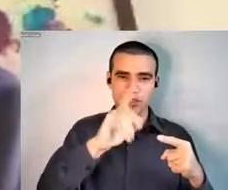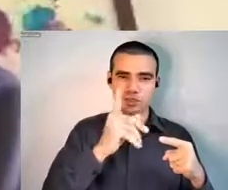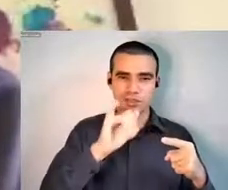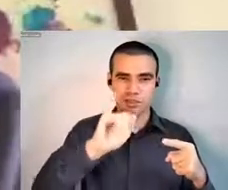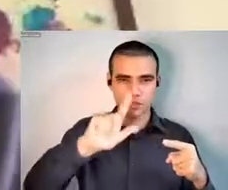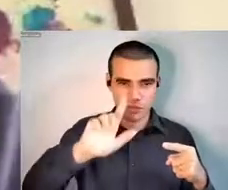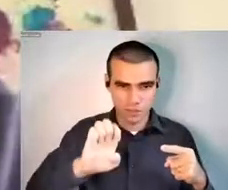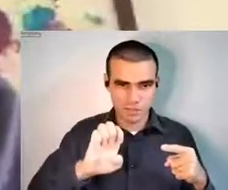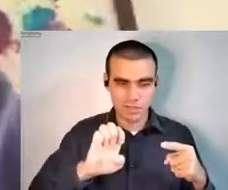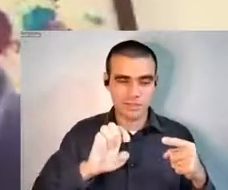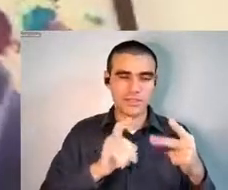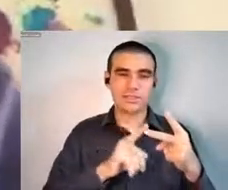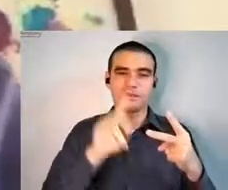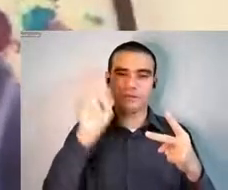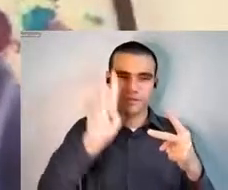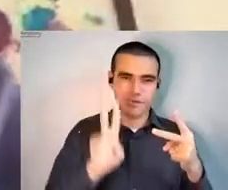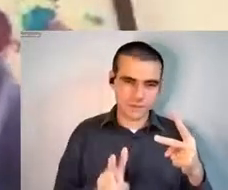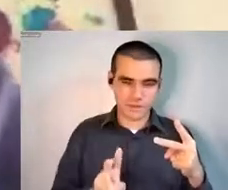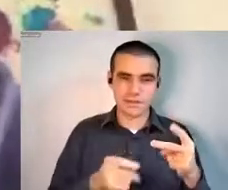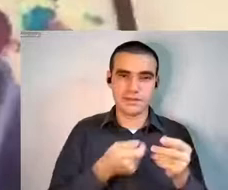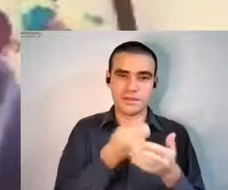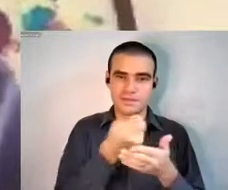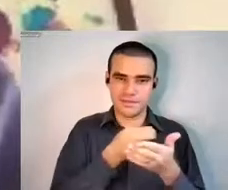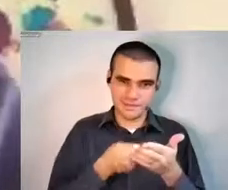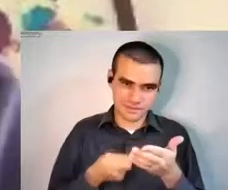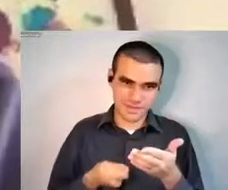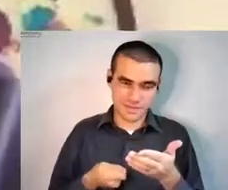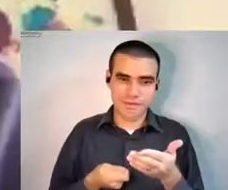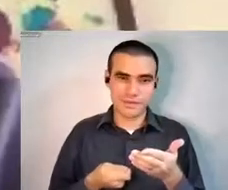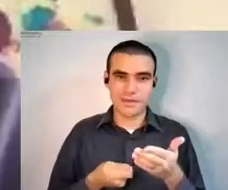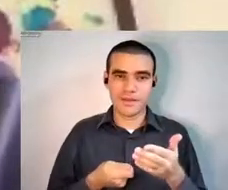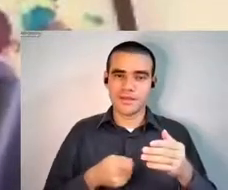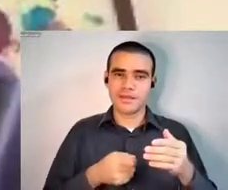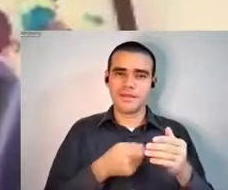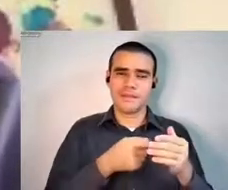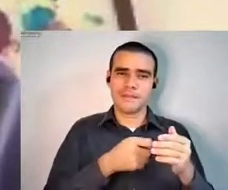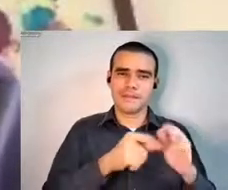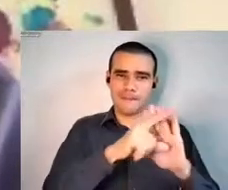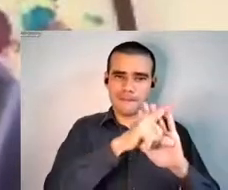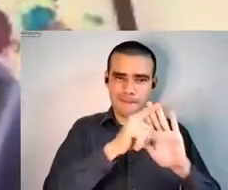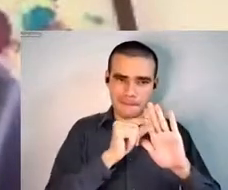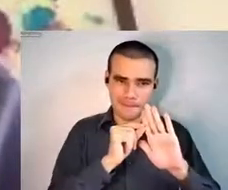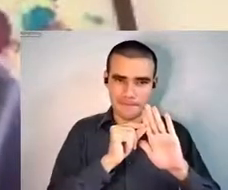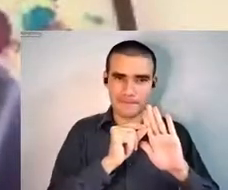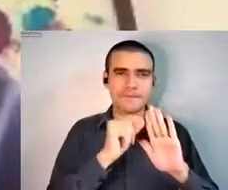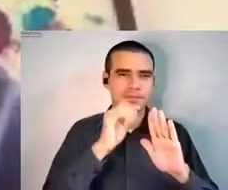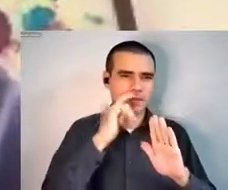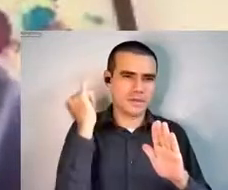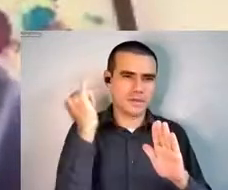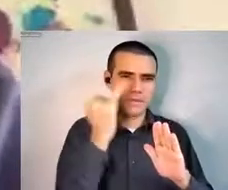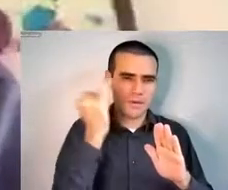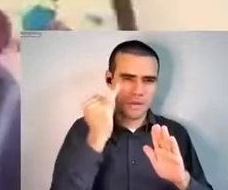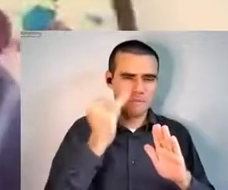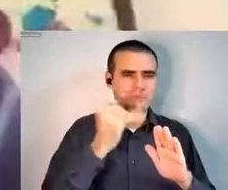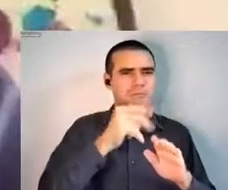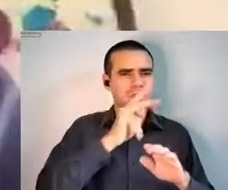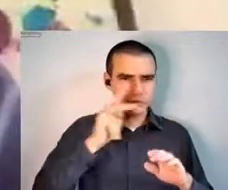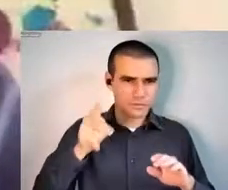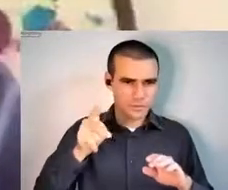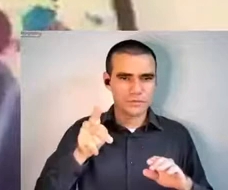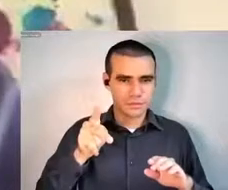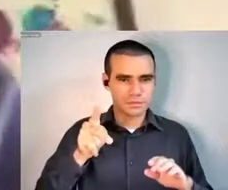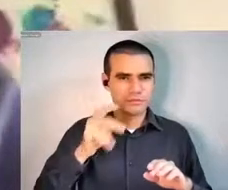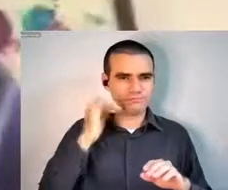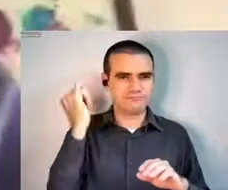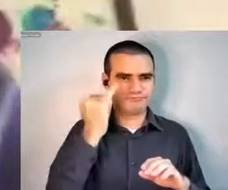from Venezuela, who wrote some years ago two important articles, and they are professor of